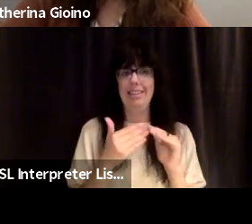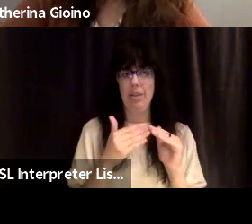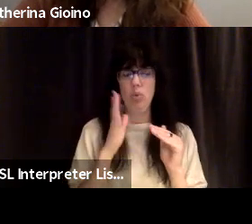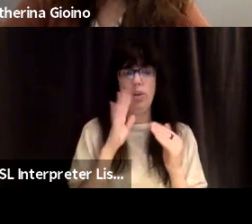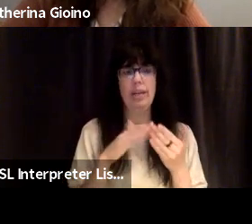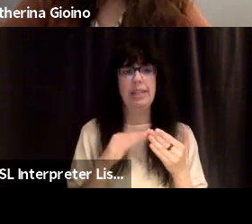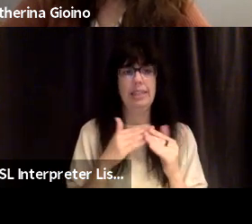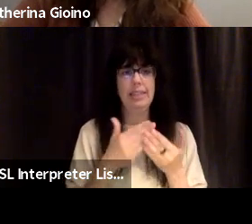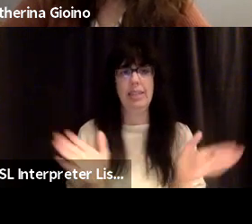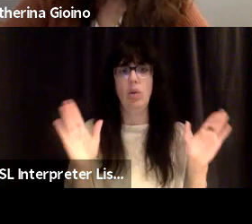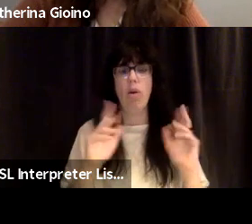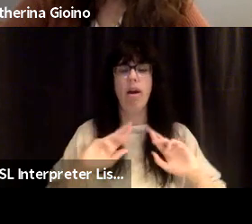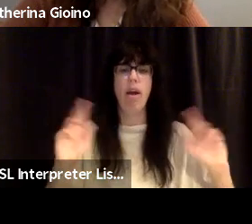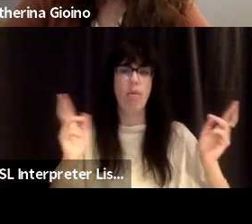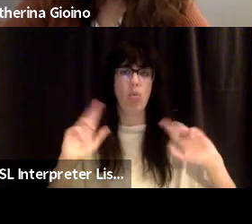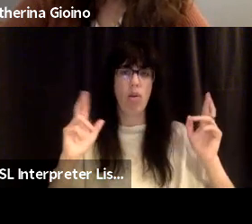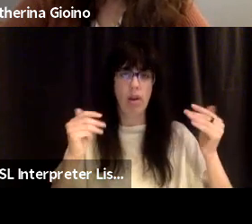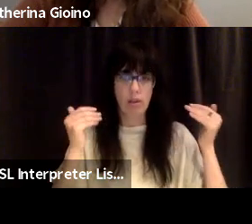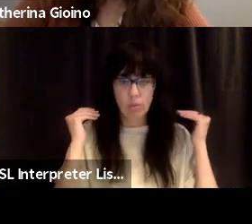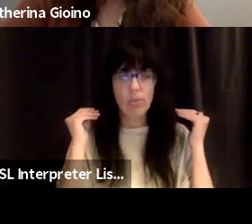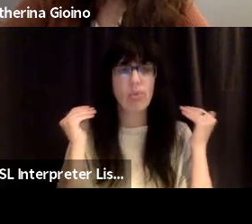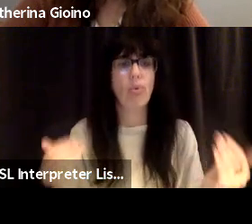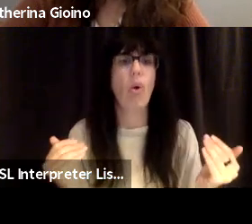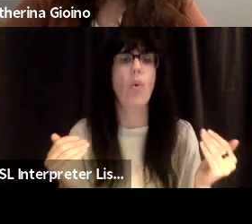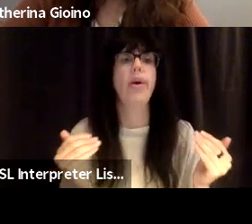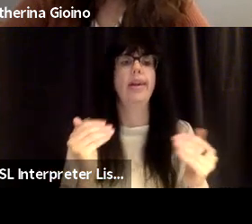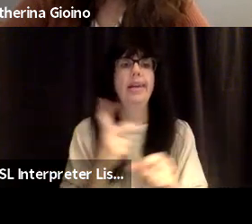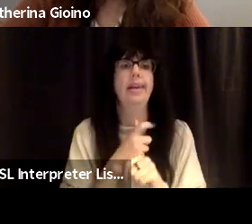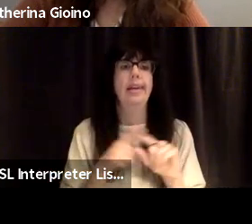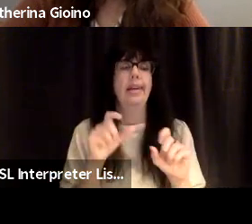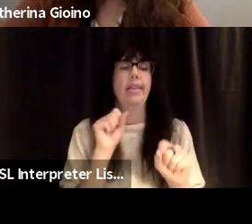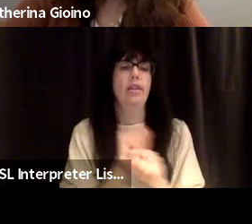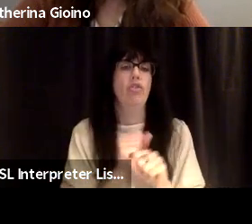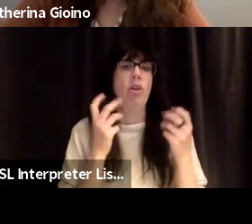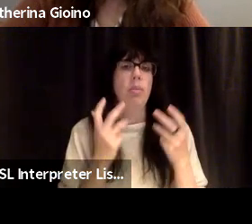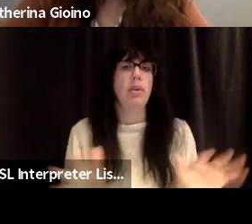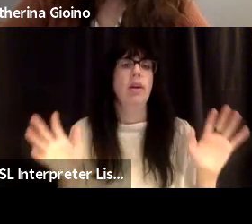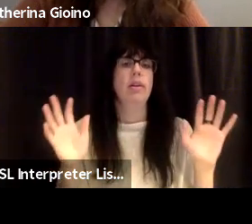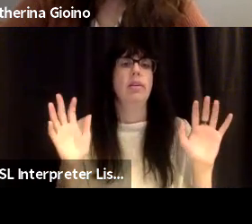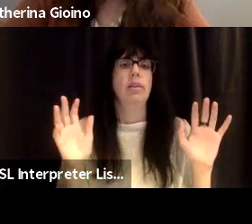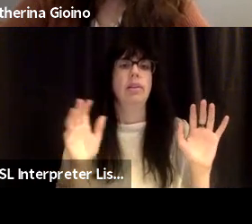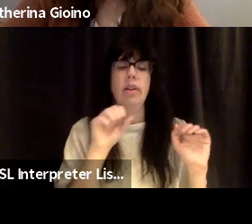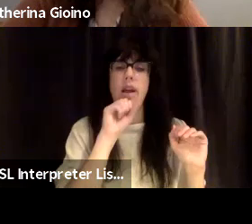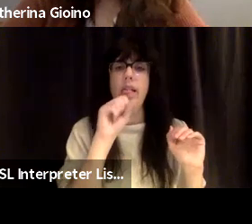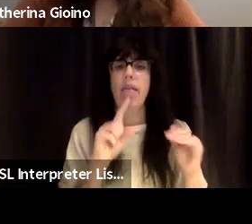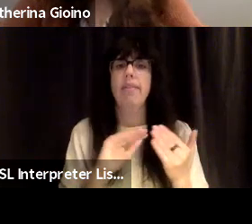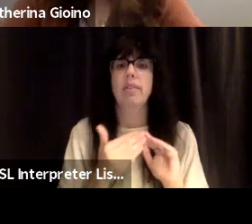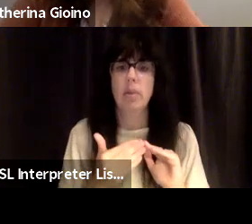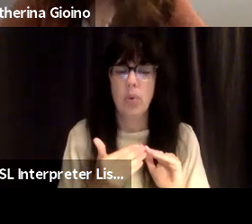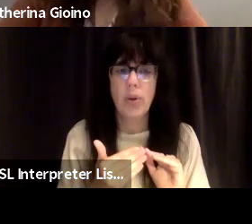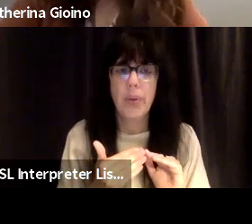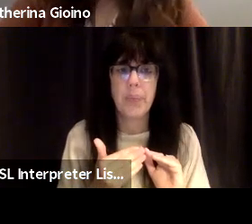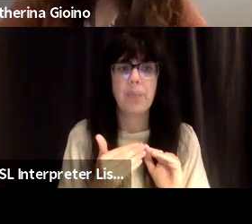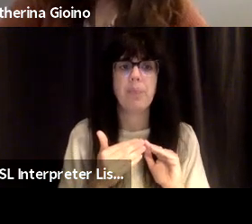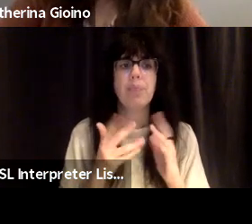citywide. I am ready day one to go in and get the job done. So I love this community. I really want to